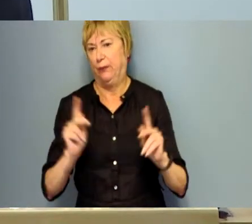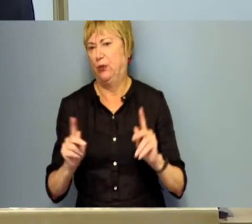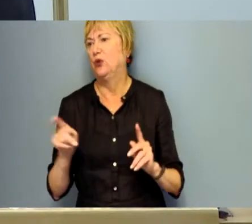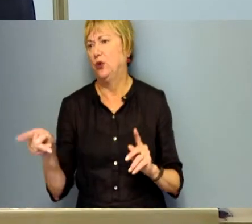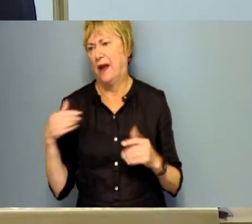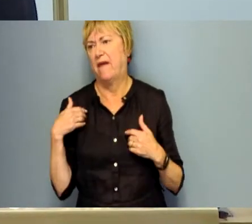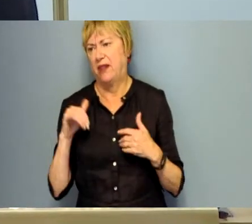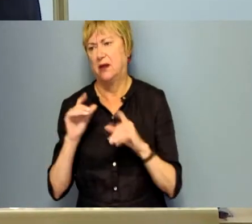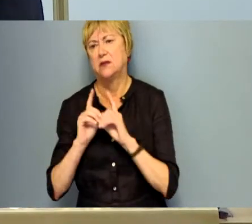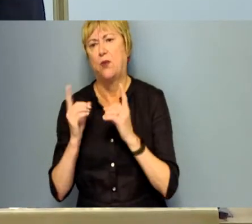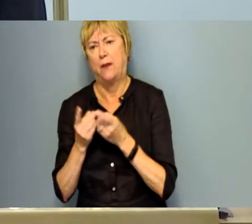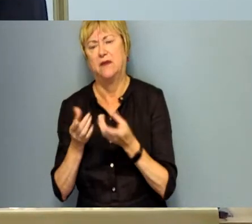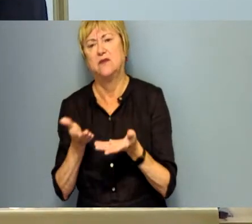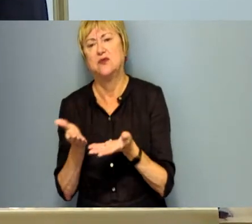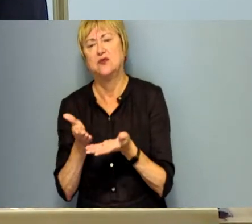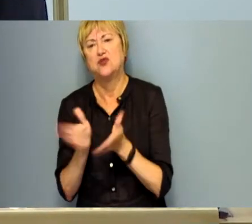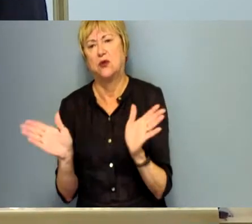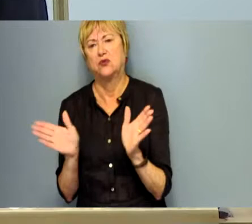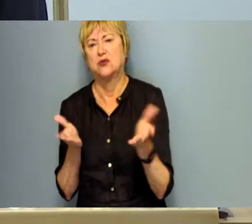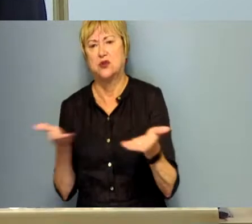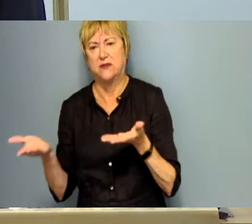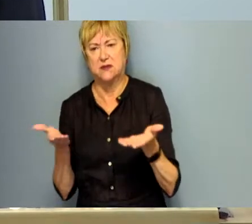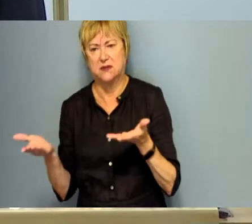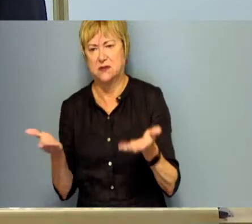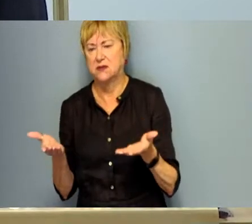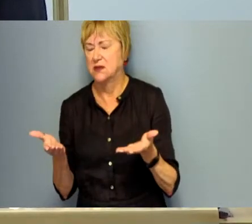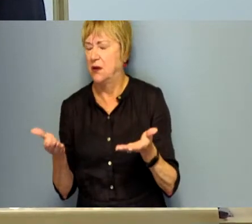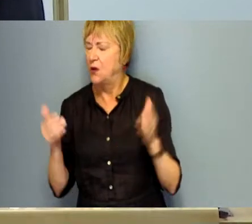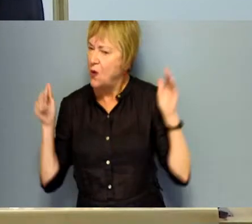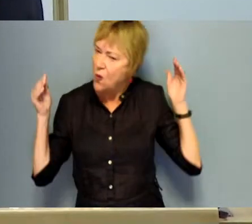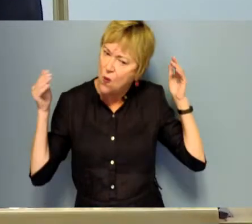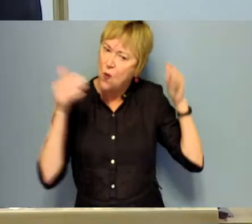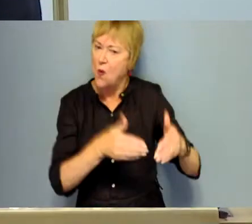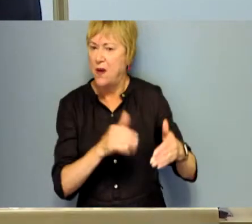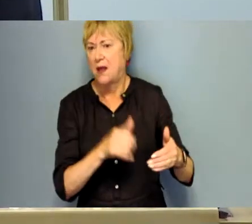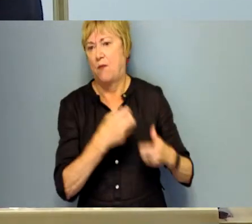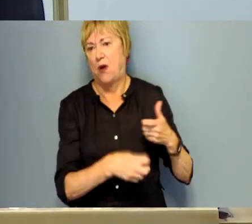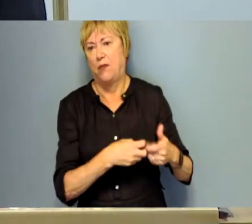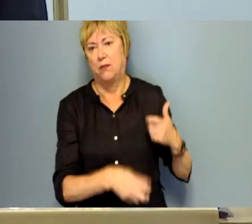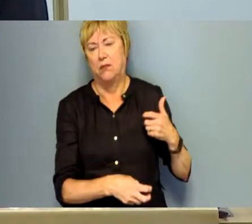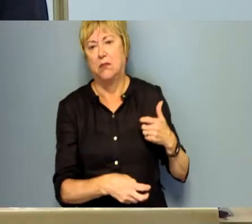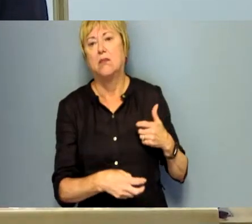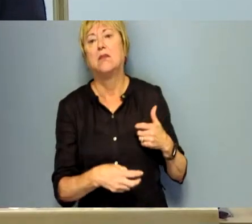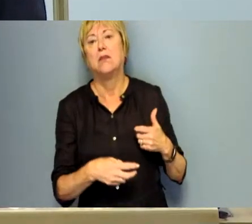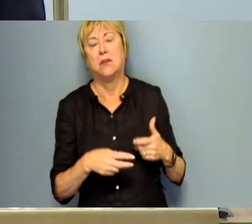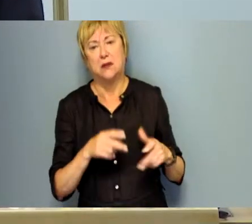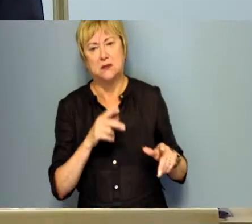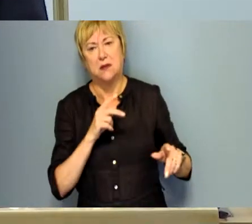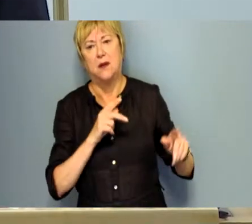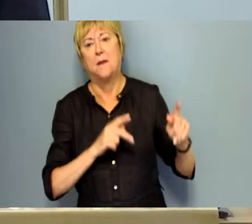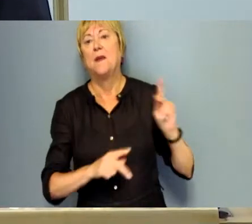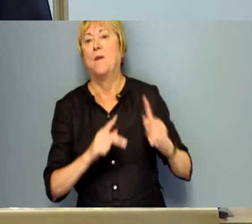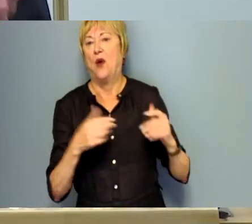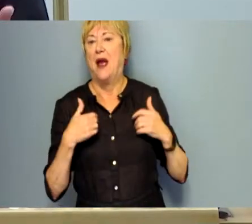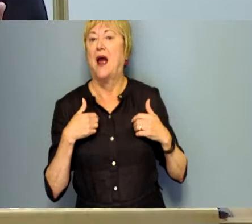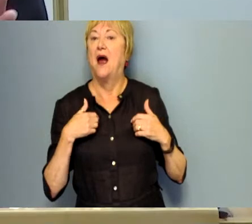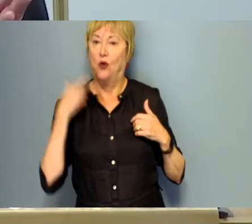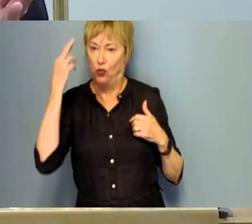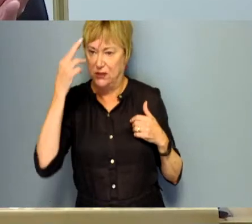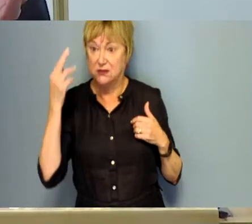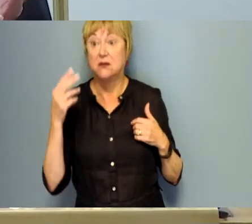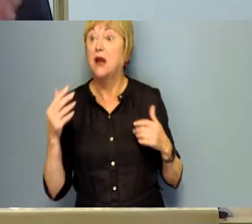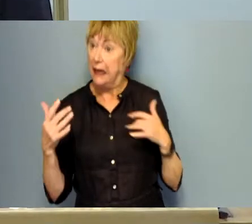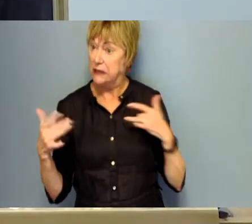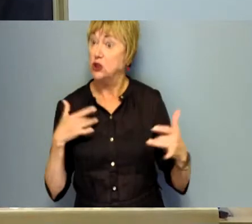the Department of General Services for getting right on that, because then people, they really had a reason to be genuinely